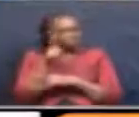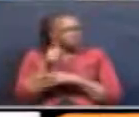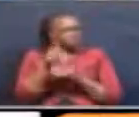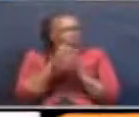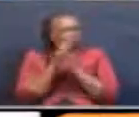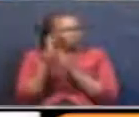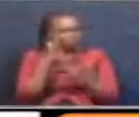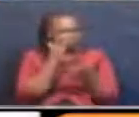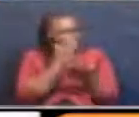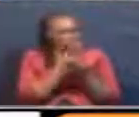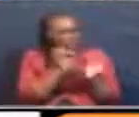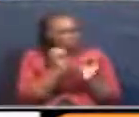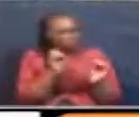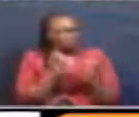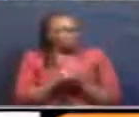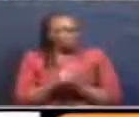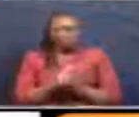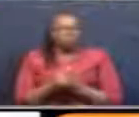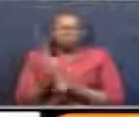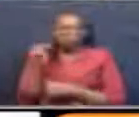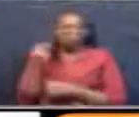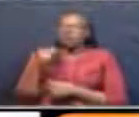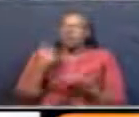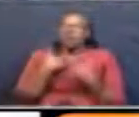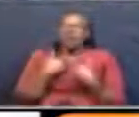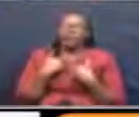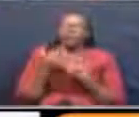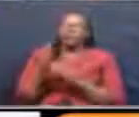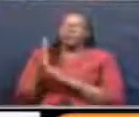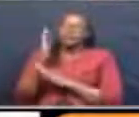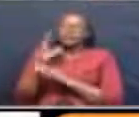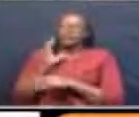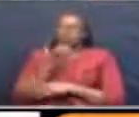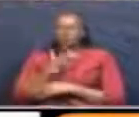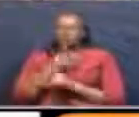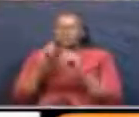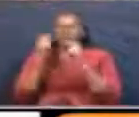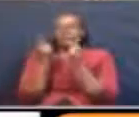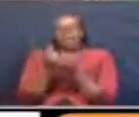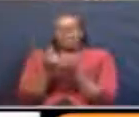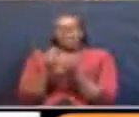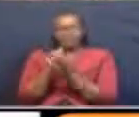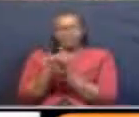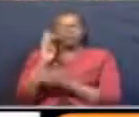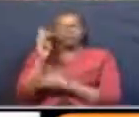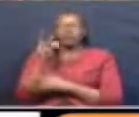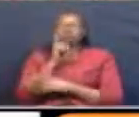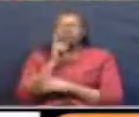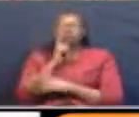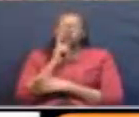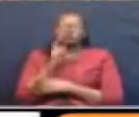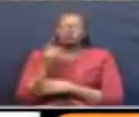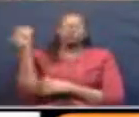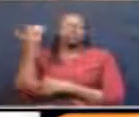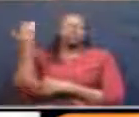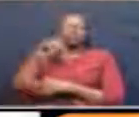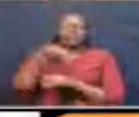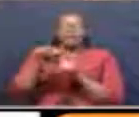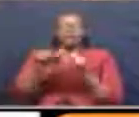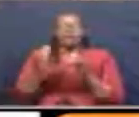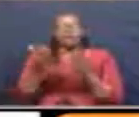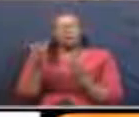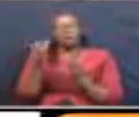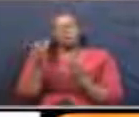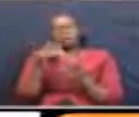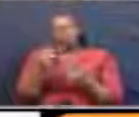or if it has happened, As I said, there is a security committee team that will speak tomorrow about the way